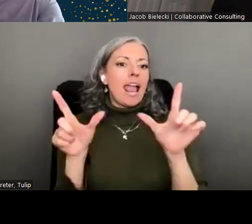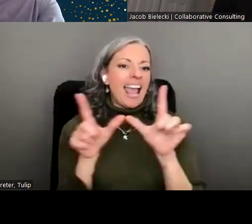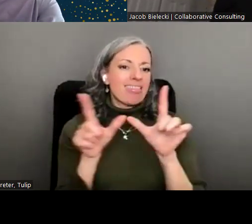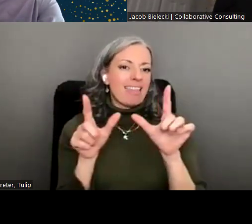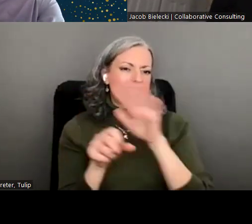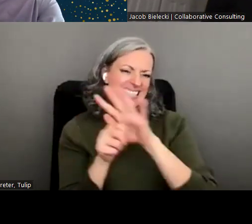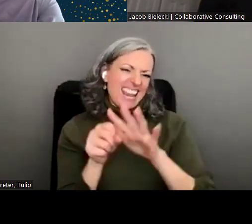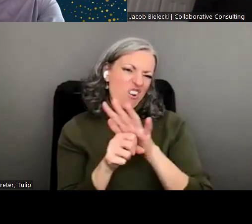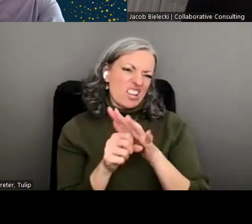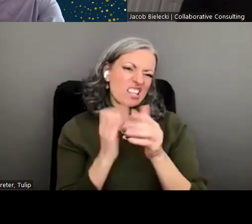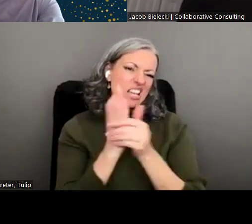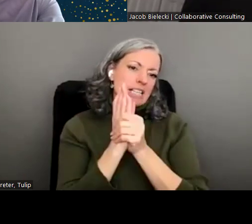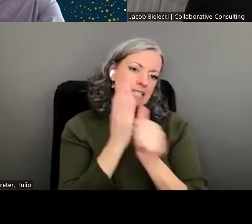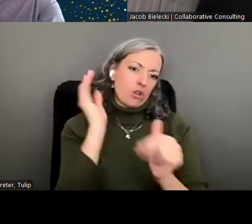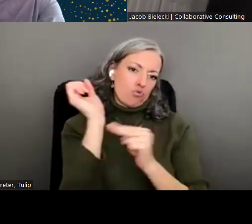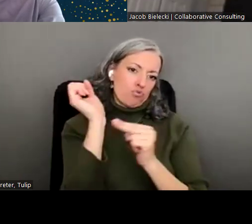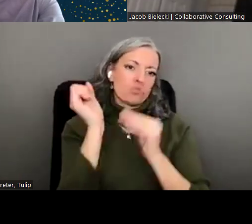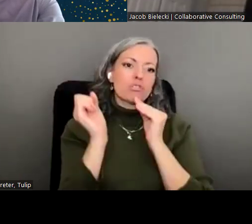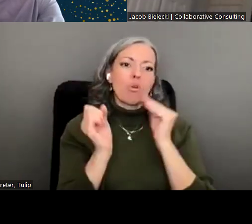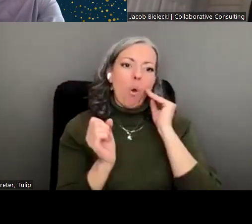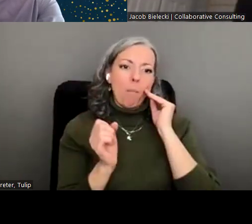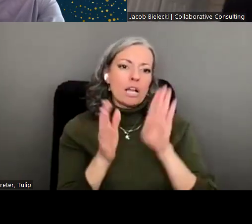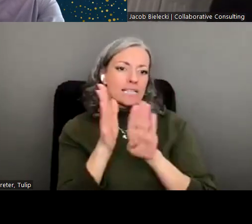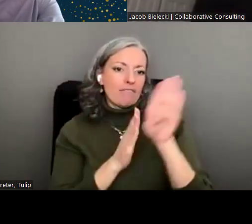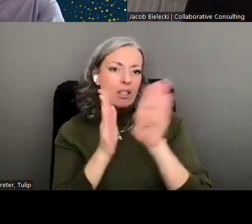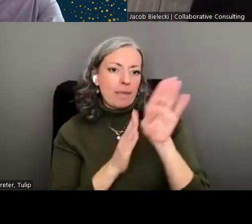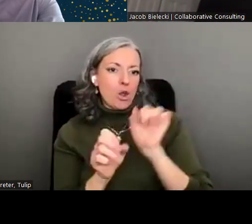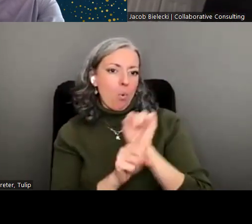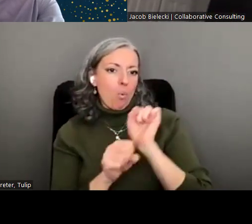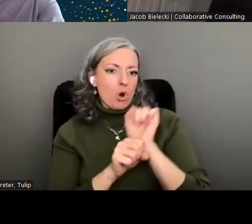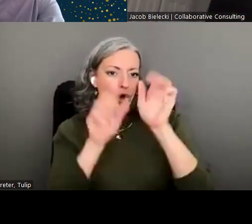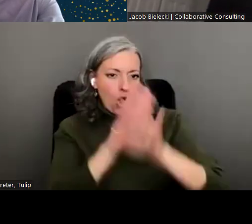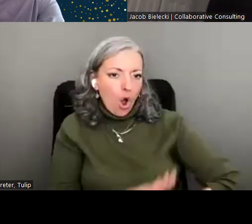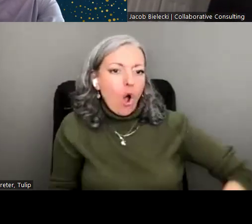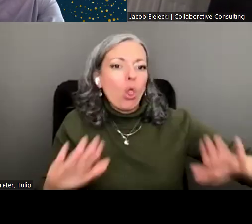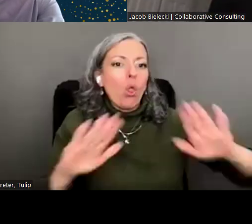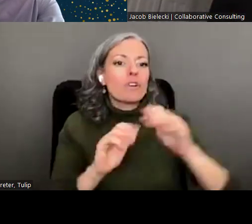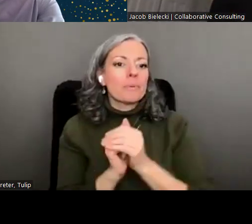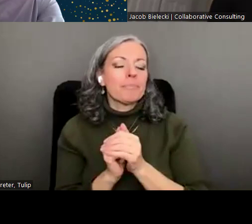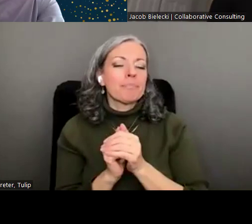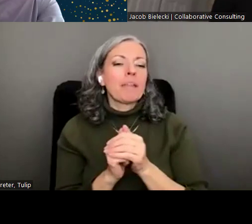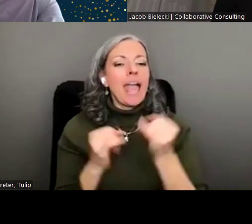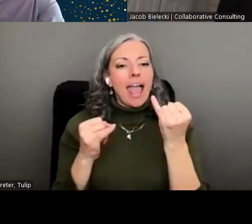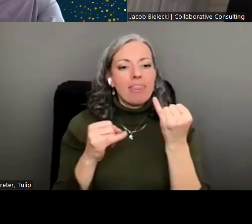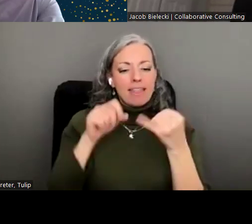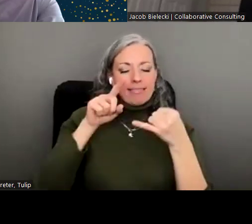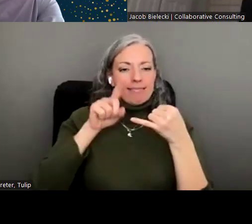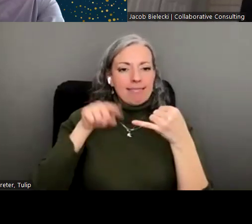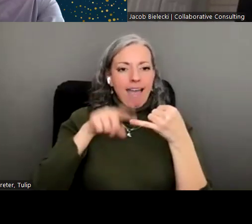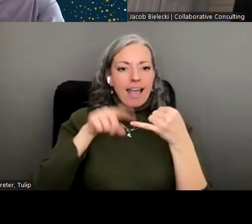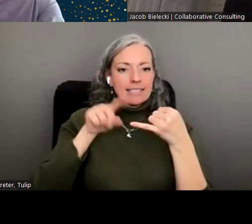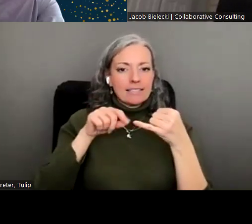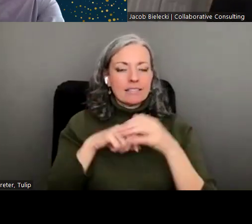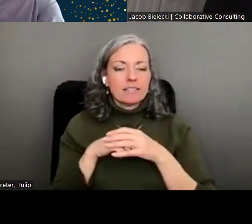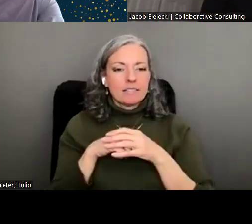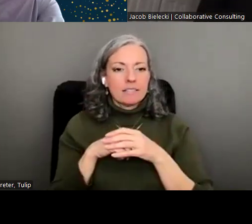nursing facilities. So developing our workforce across the continuum. And then last, we're